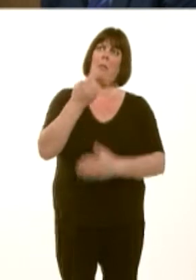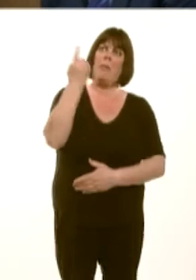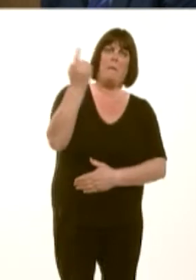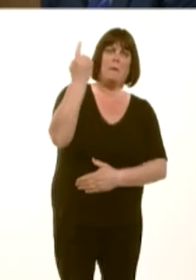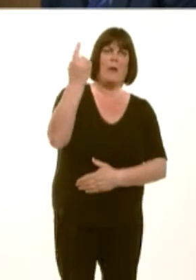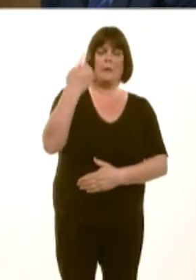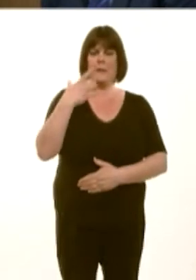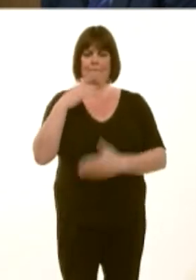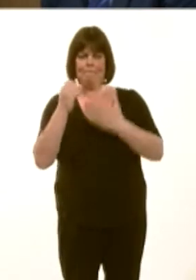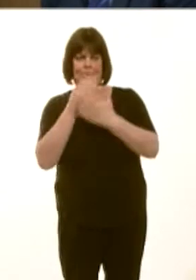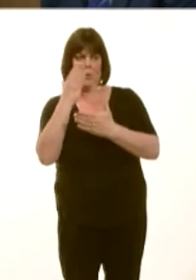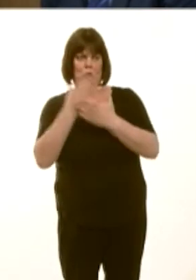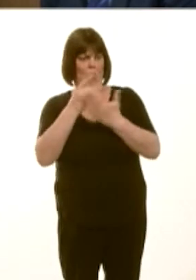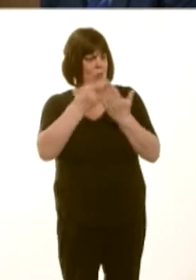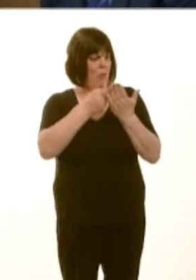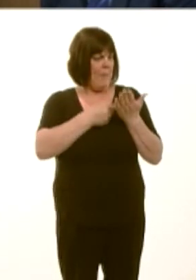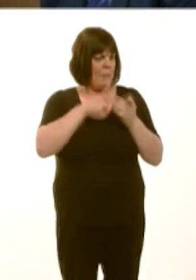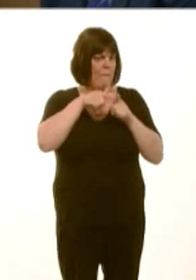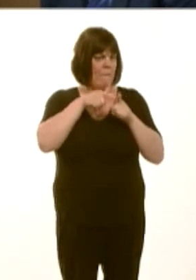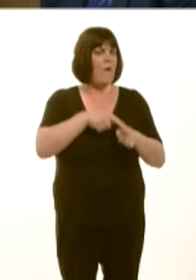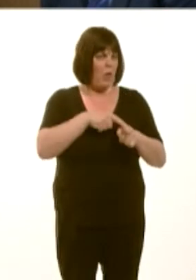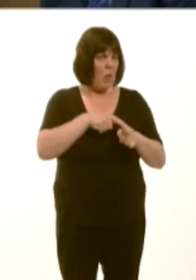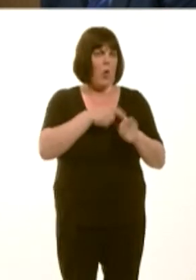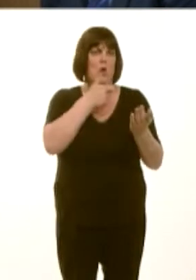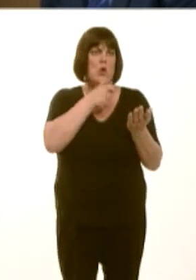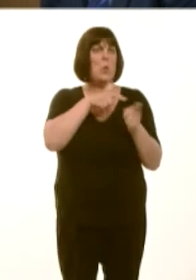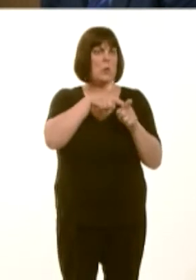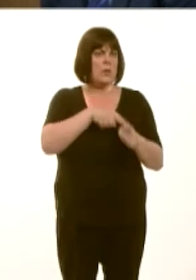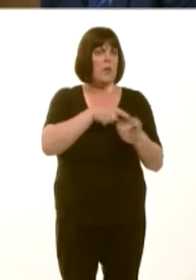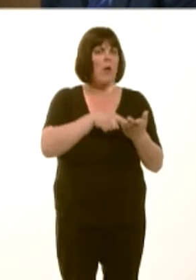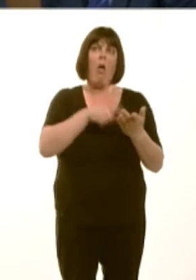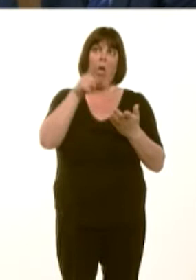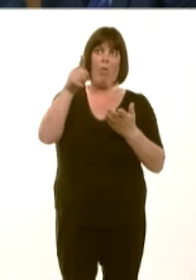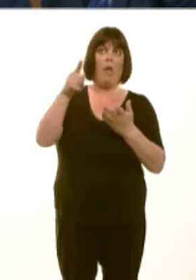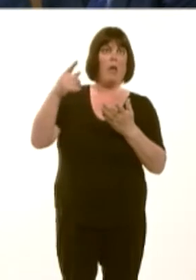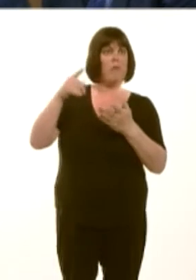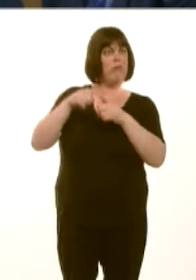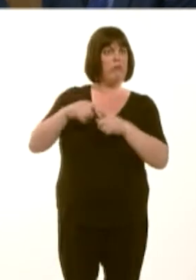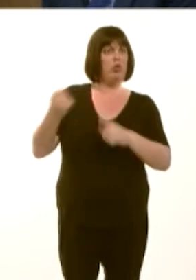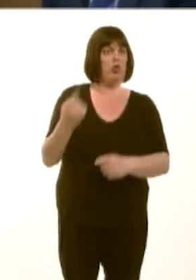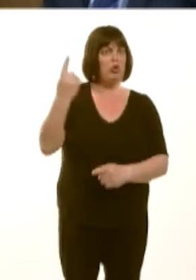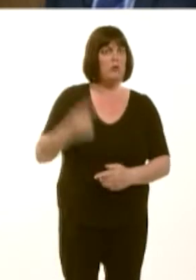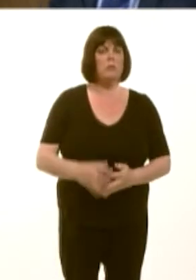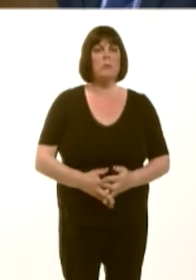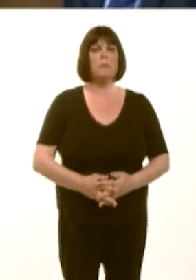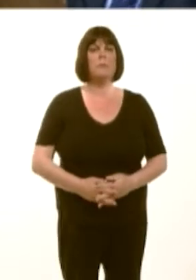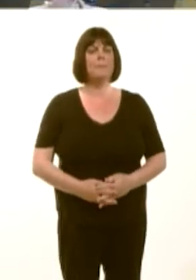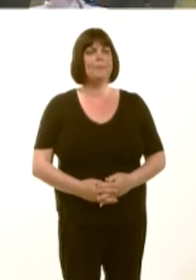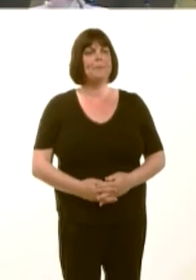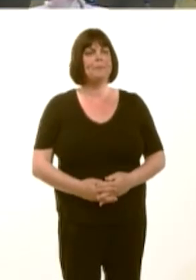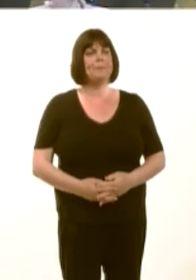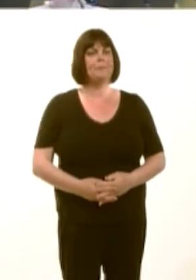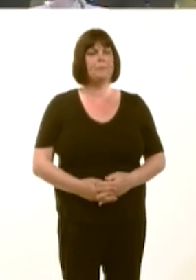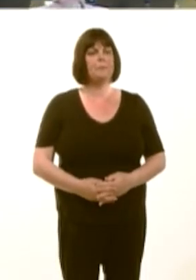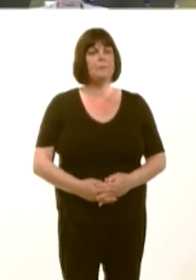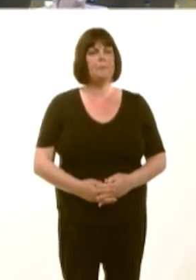ensure that they implement the recommendations, and that is something that they are in the process of doing. Roger Thomas. Prif